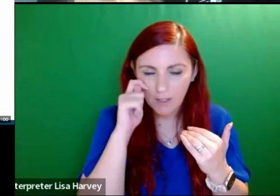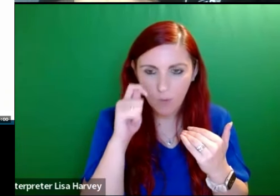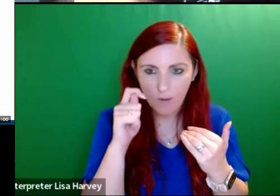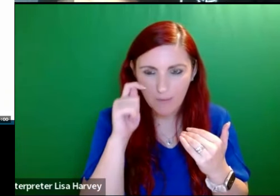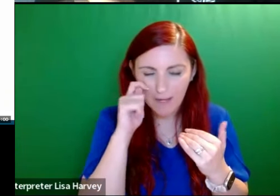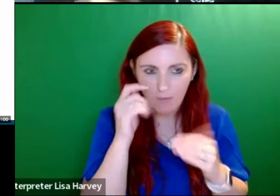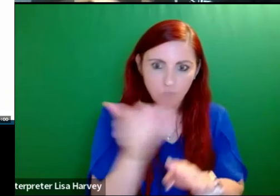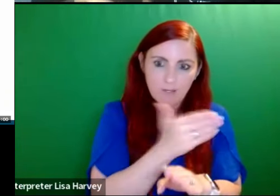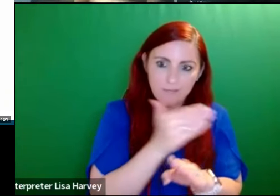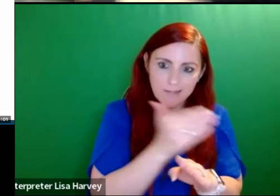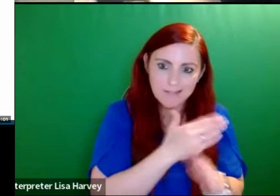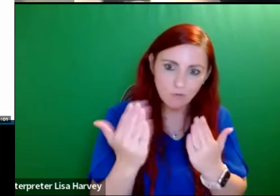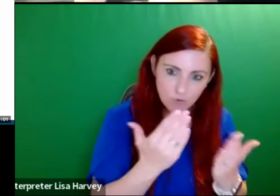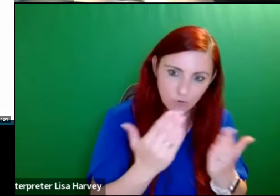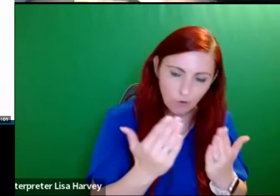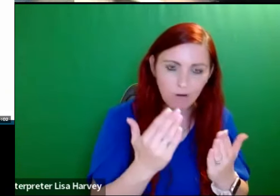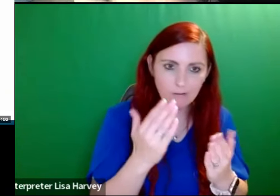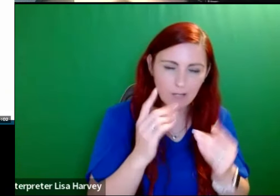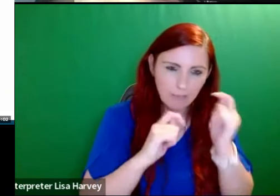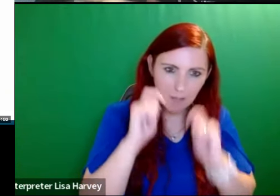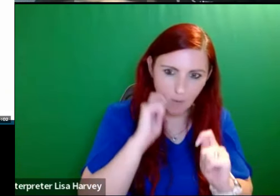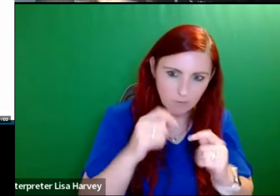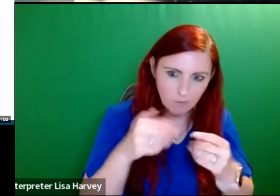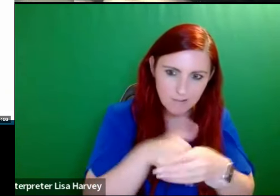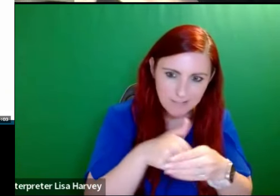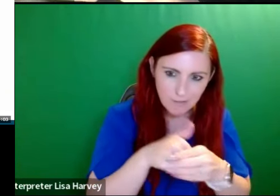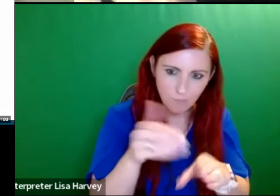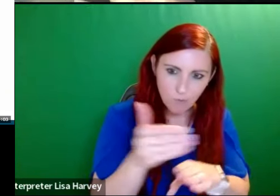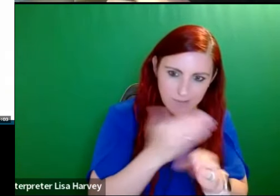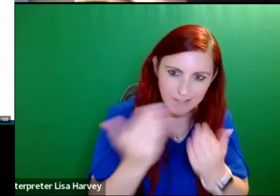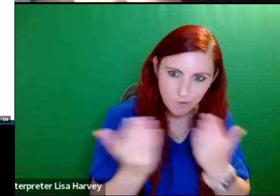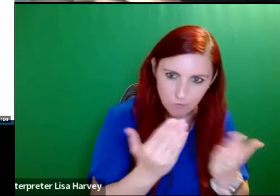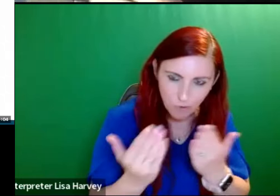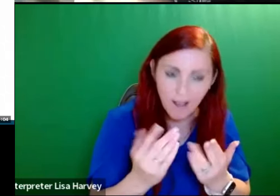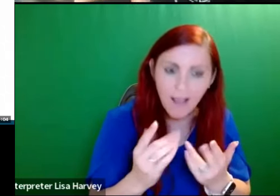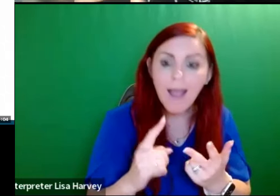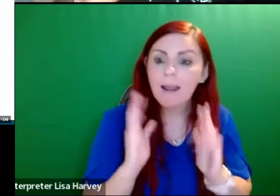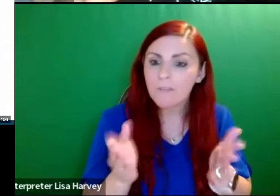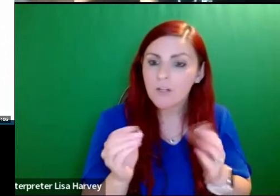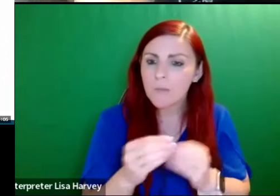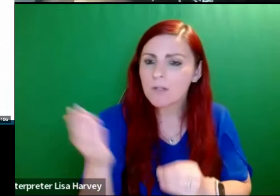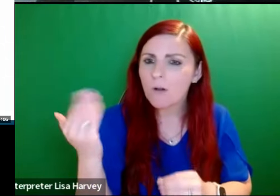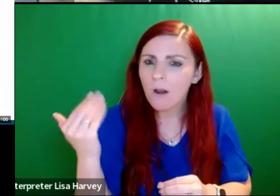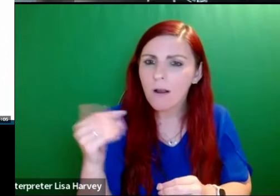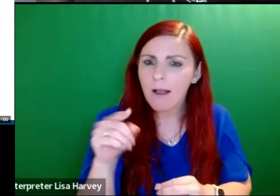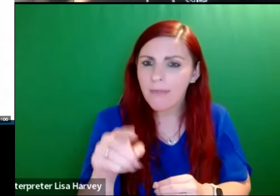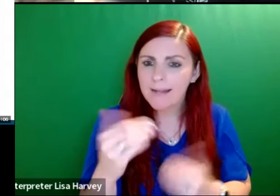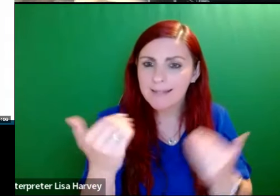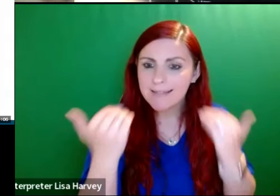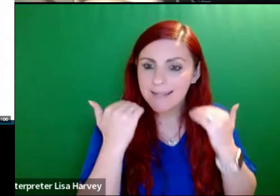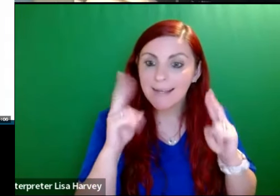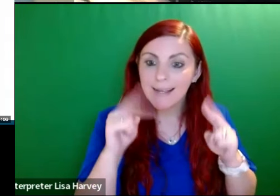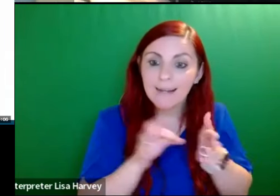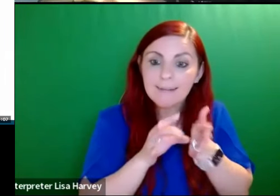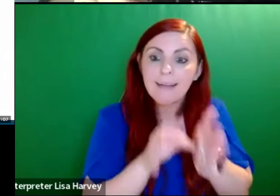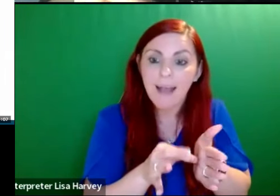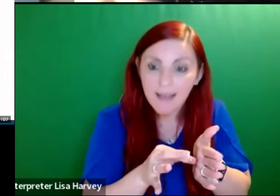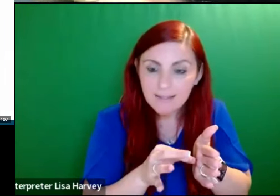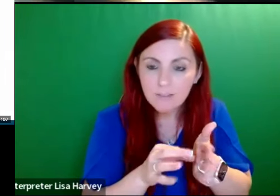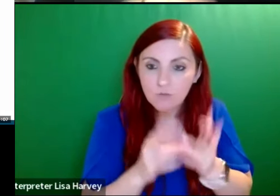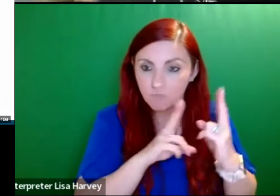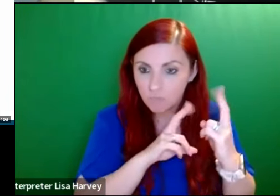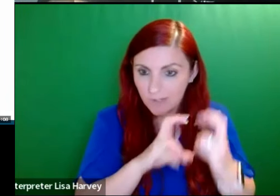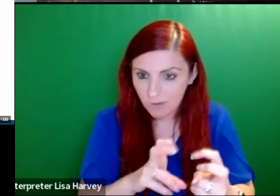And it can, I mentioned earlier on that the data can help us help guide our research, but it can also